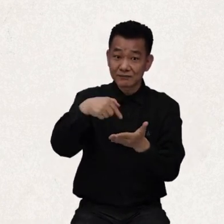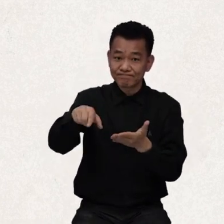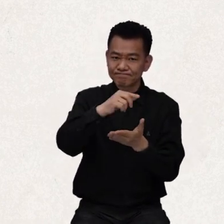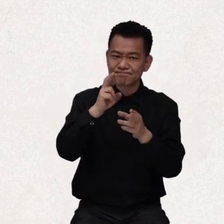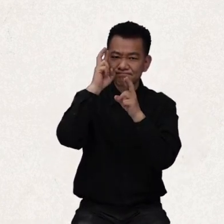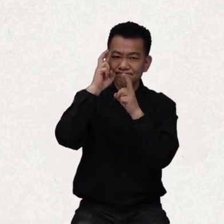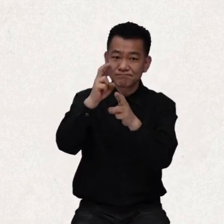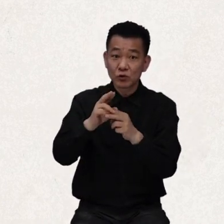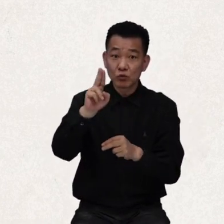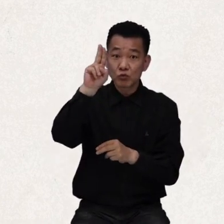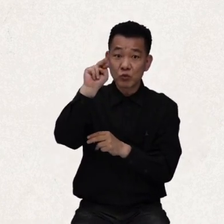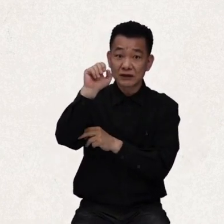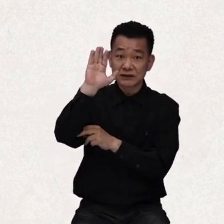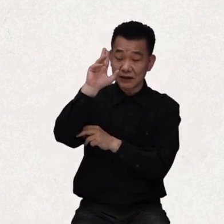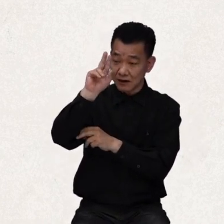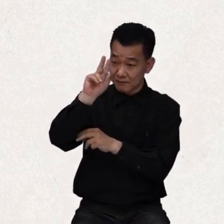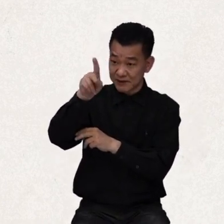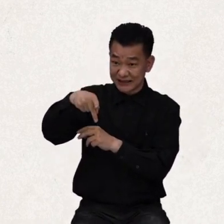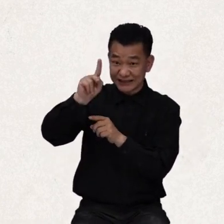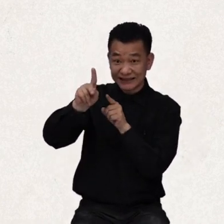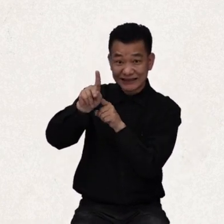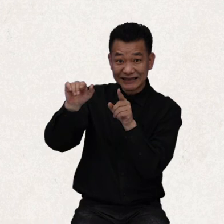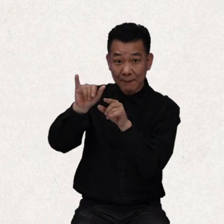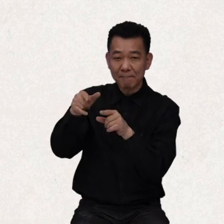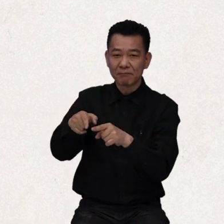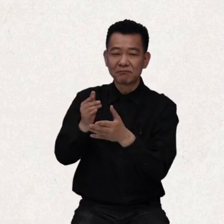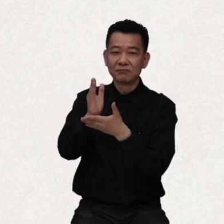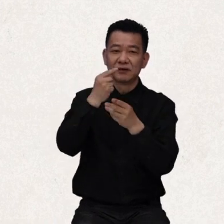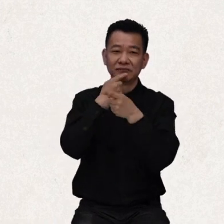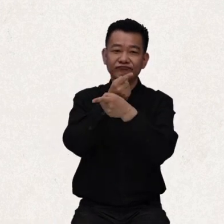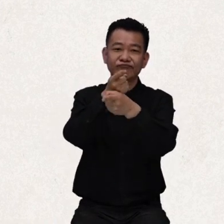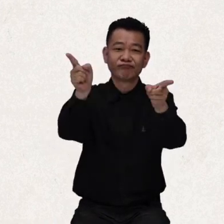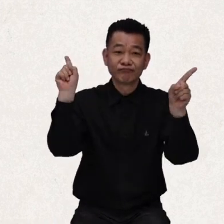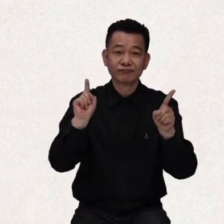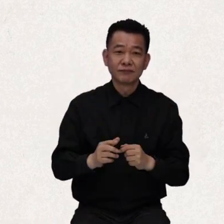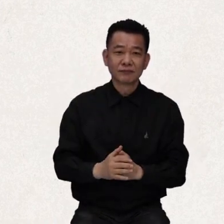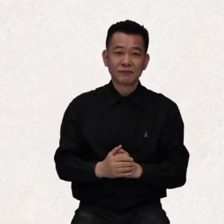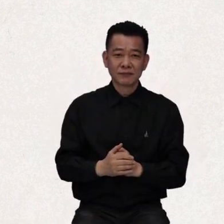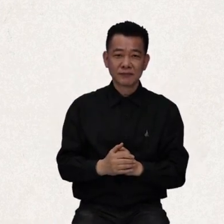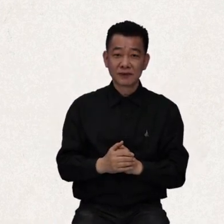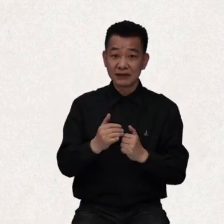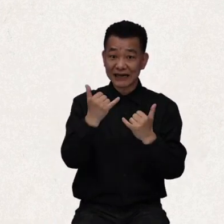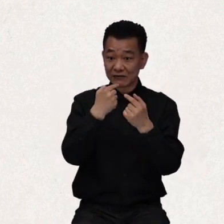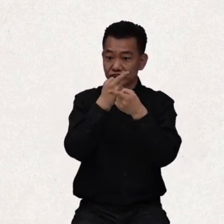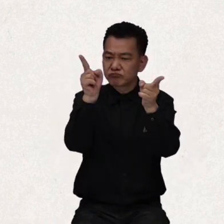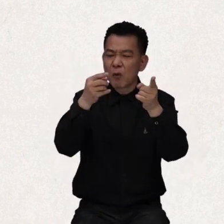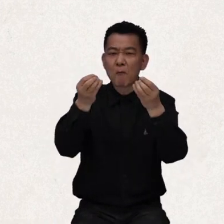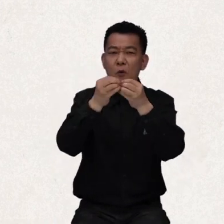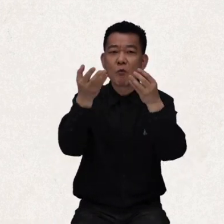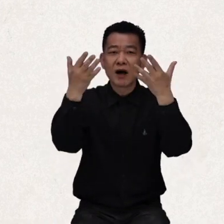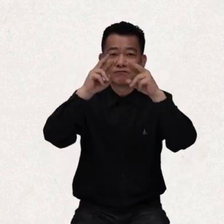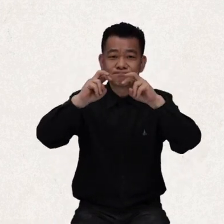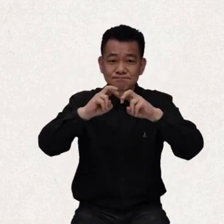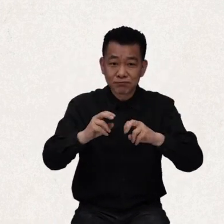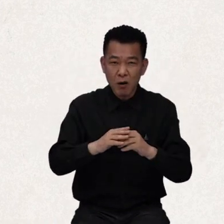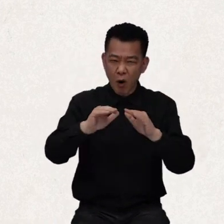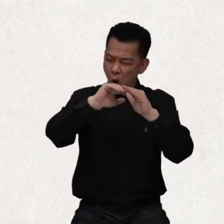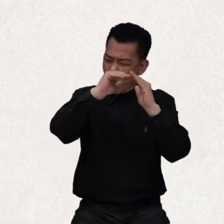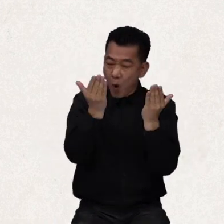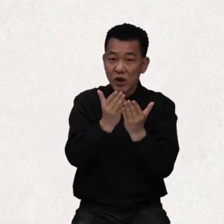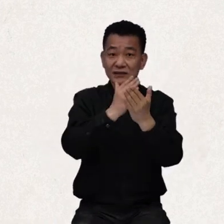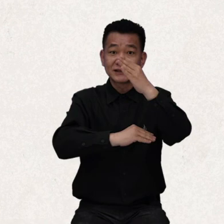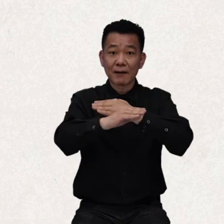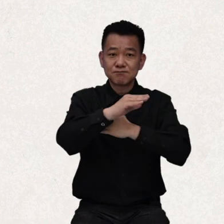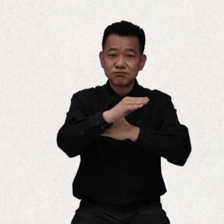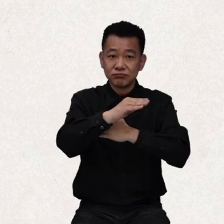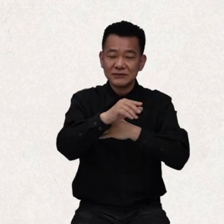the UN Declaration of the Rights of Disabled Persons was adopted. The declaration stated that disabled persons have the